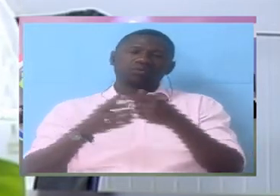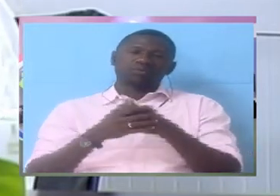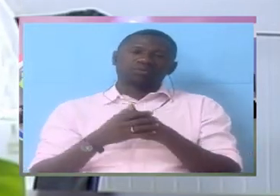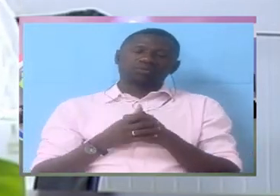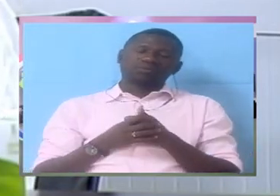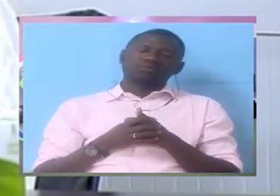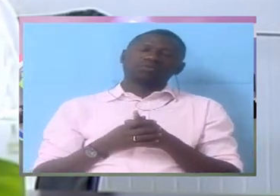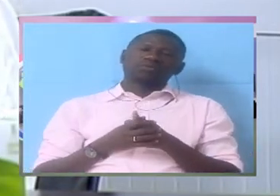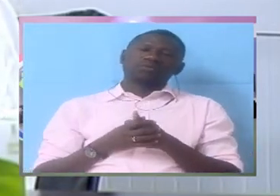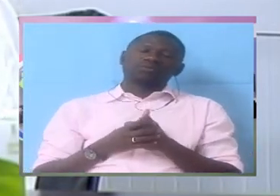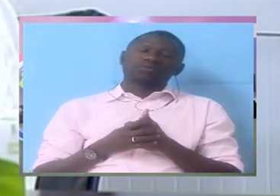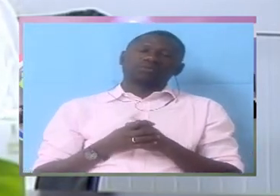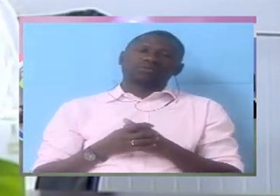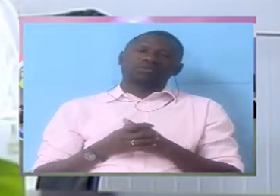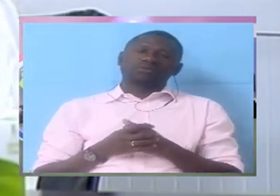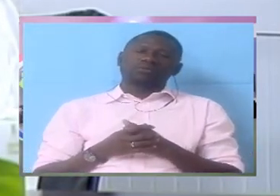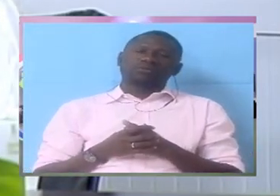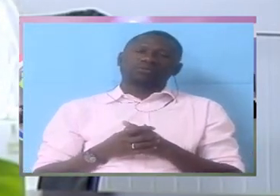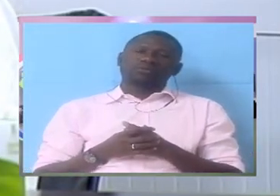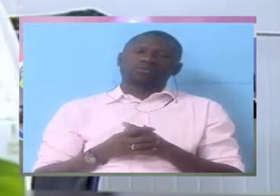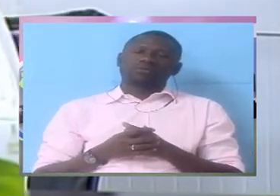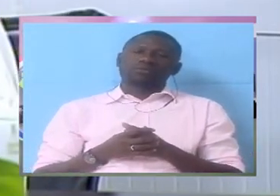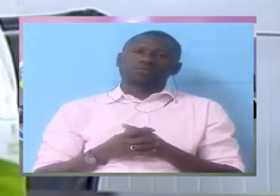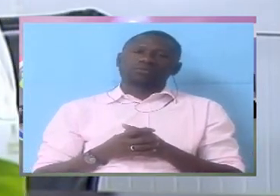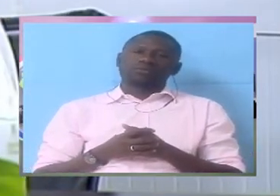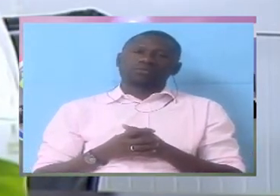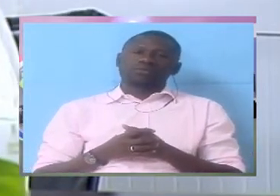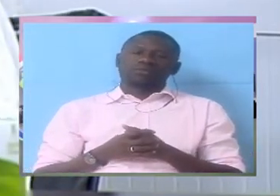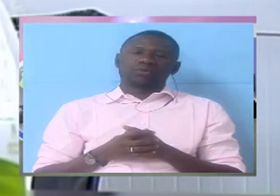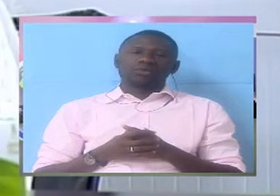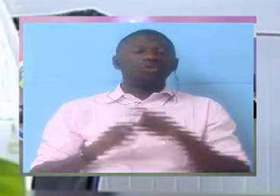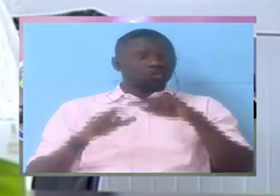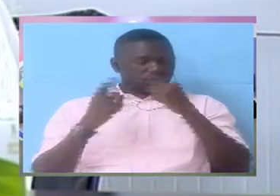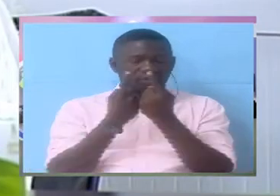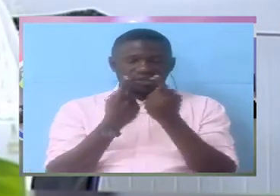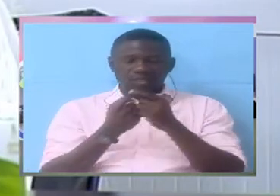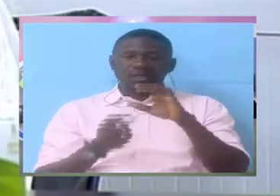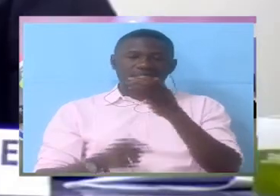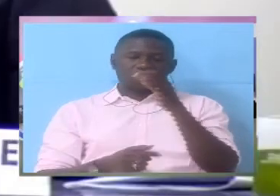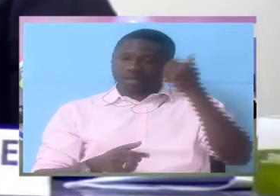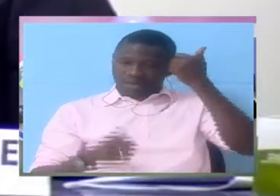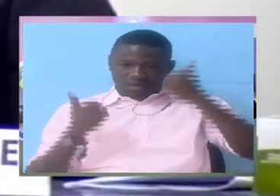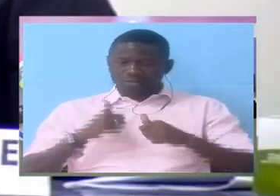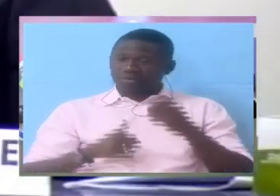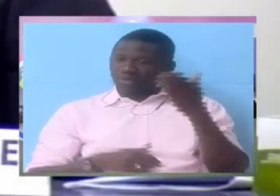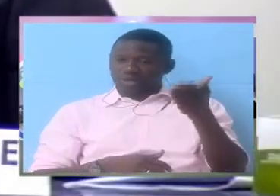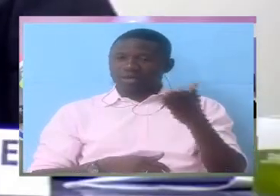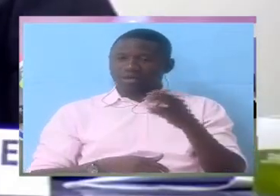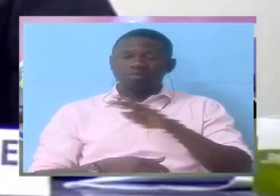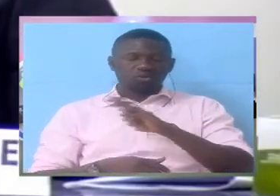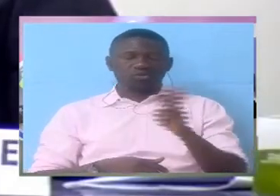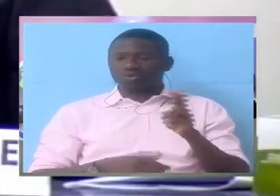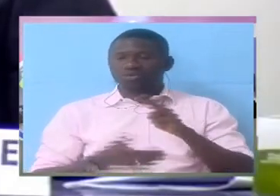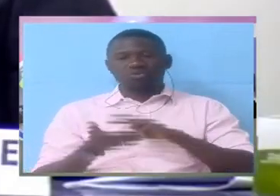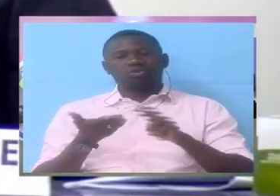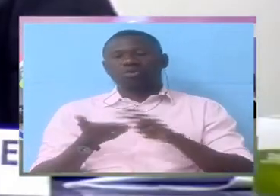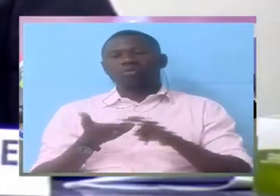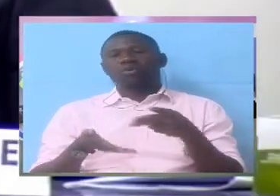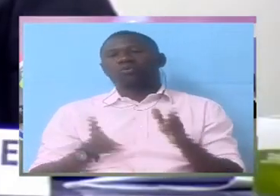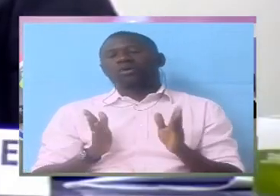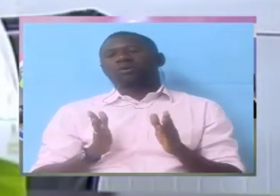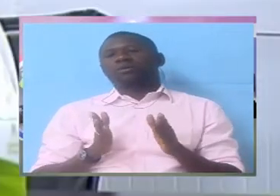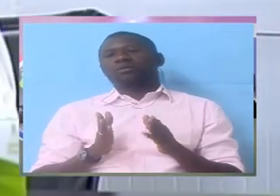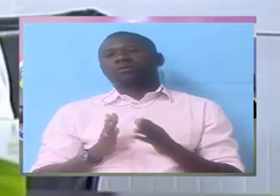Something can happen somewhere, but it's not normal there. I'm